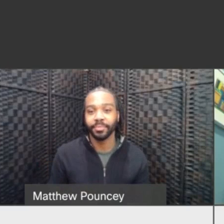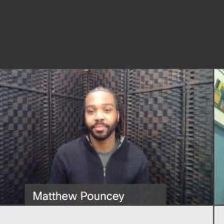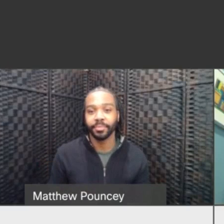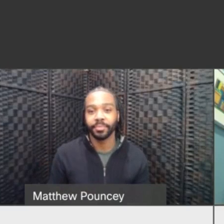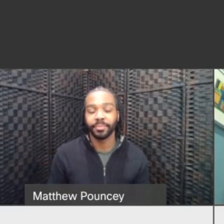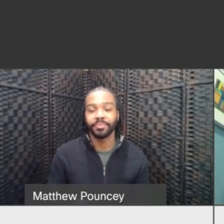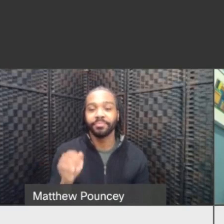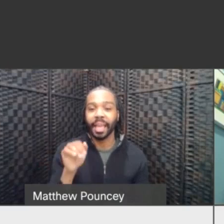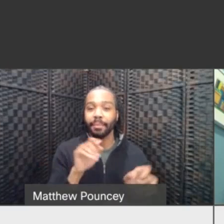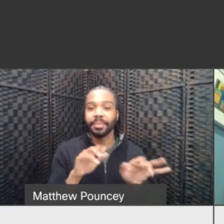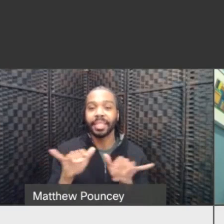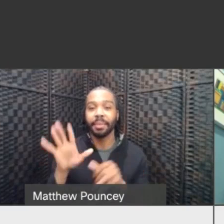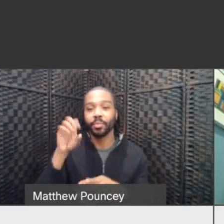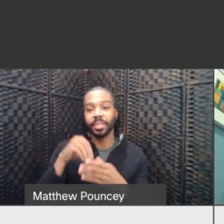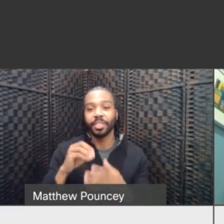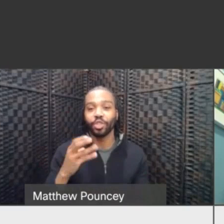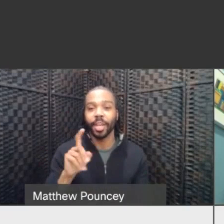And I've typed that in the chat.